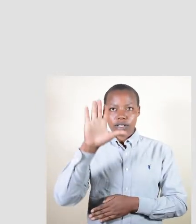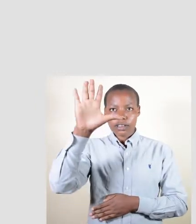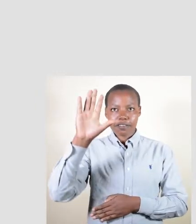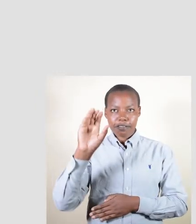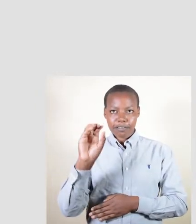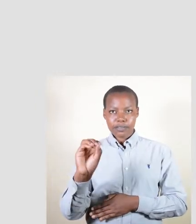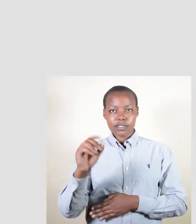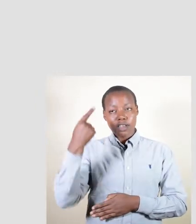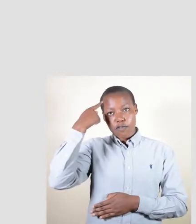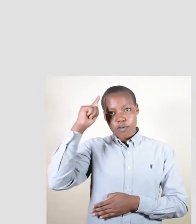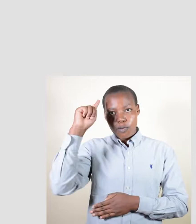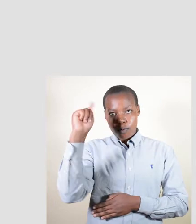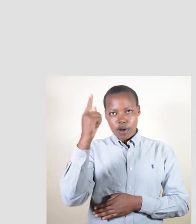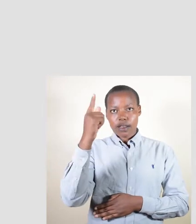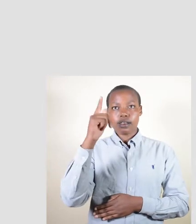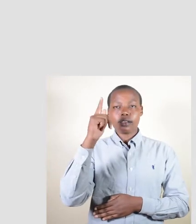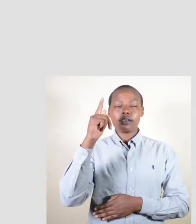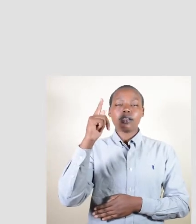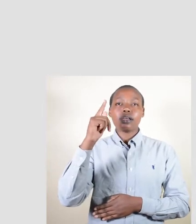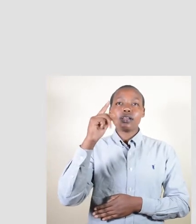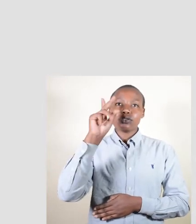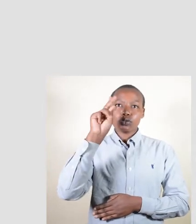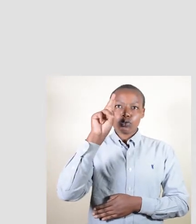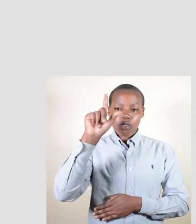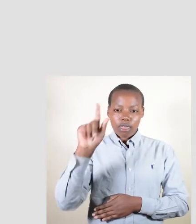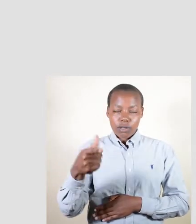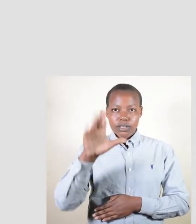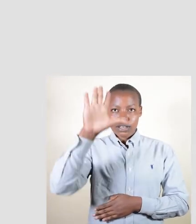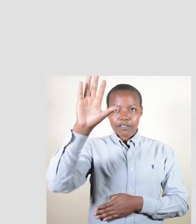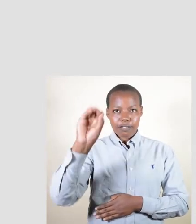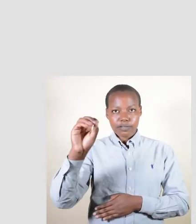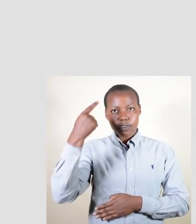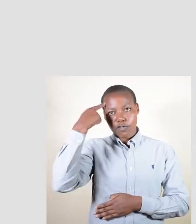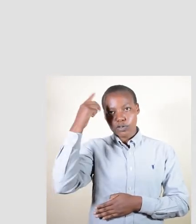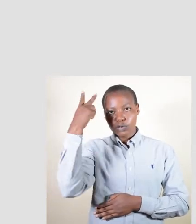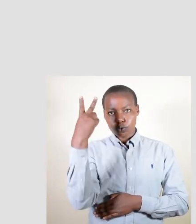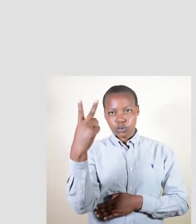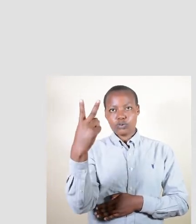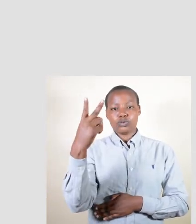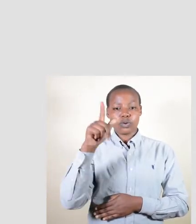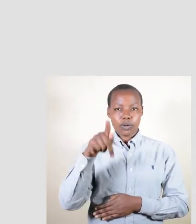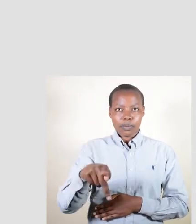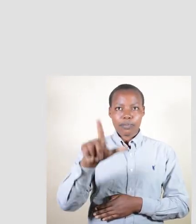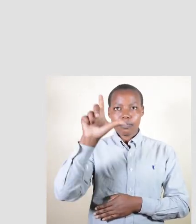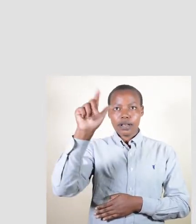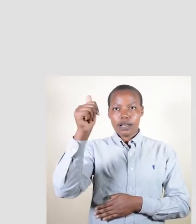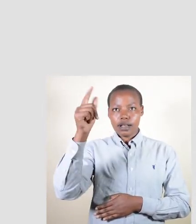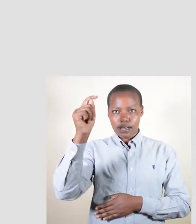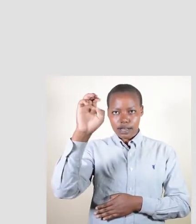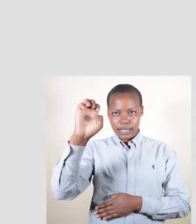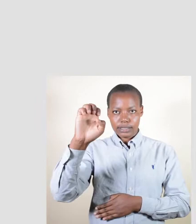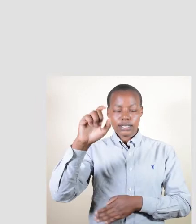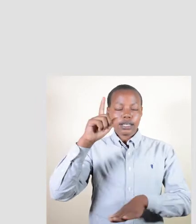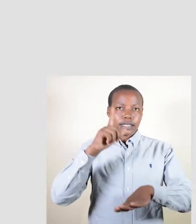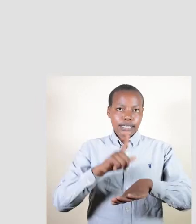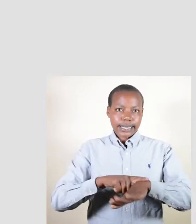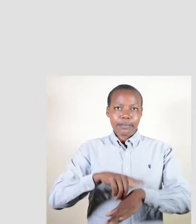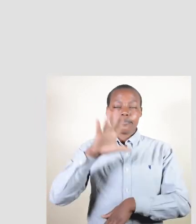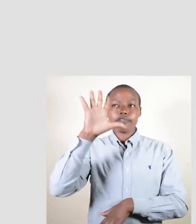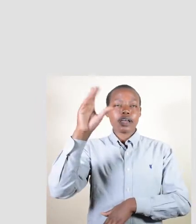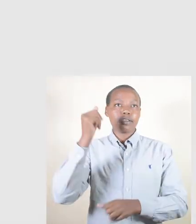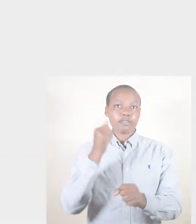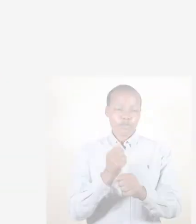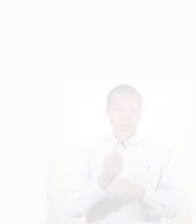1,150 Kenyan shillings for a single plate and 2,050 Kenyan shillings for a pair. The timeline